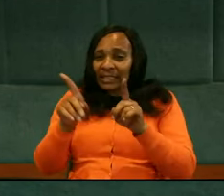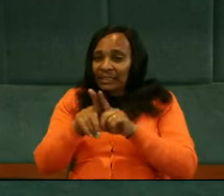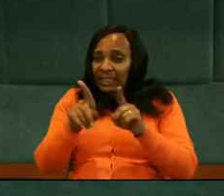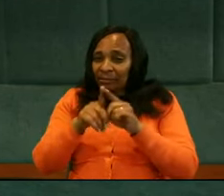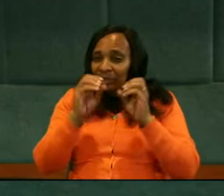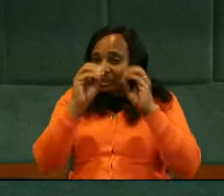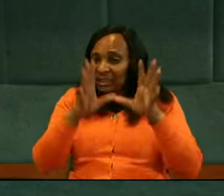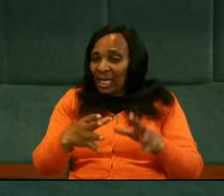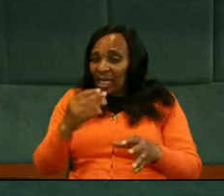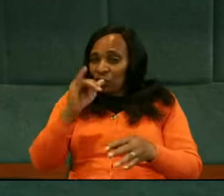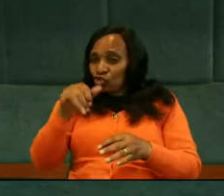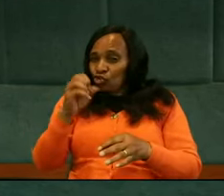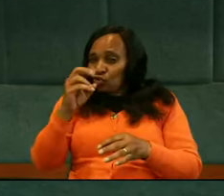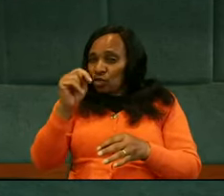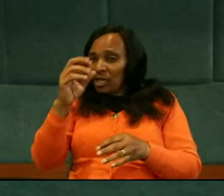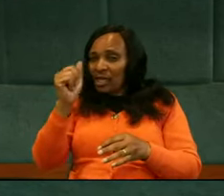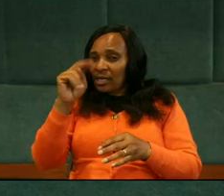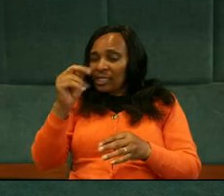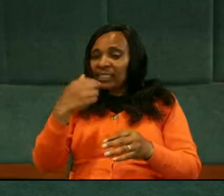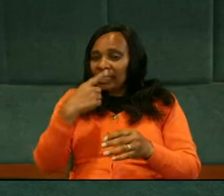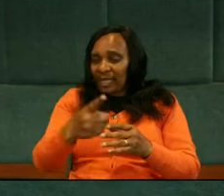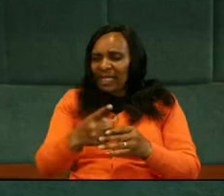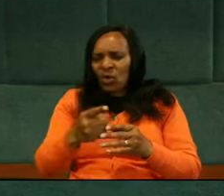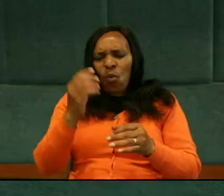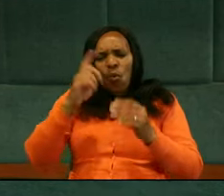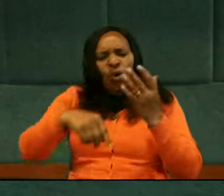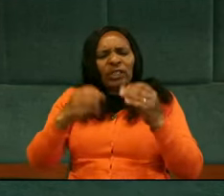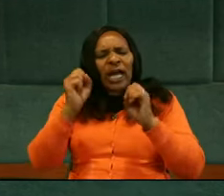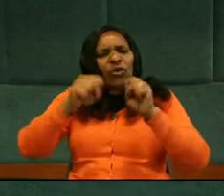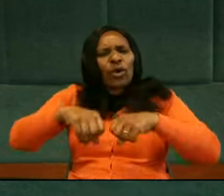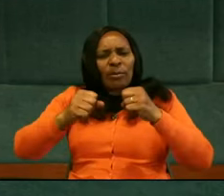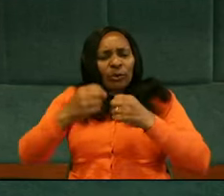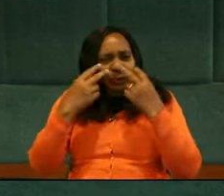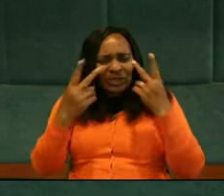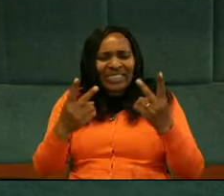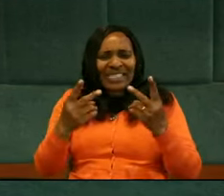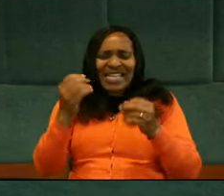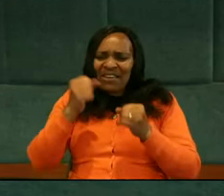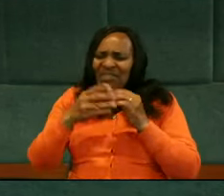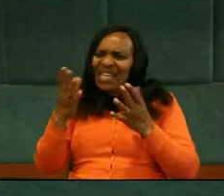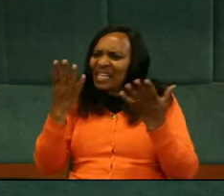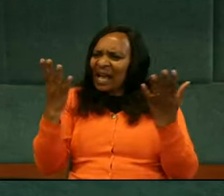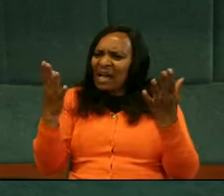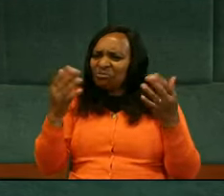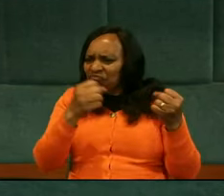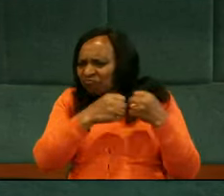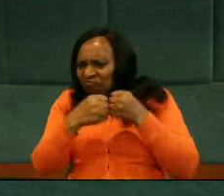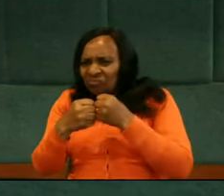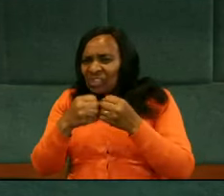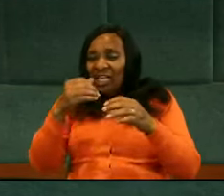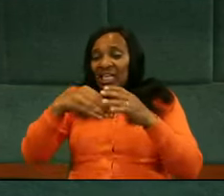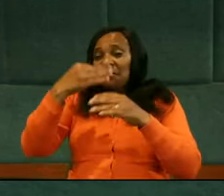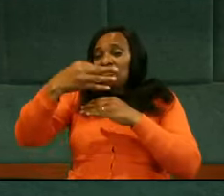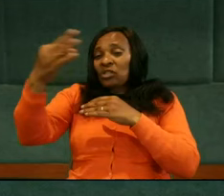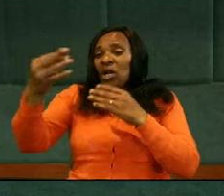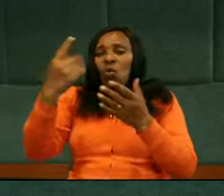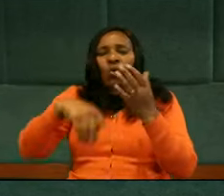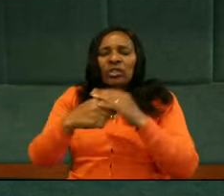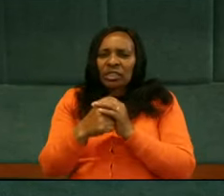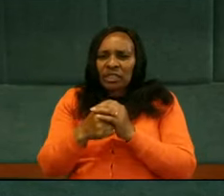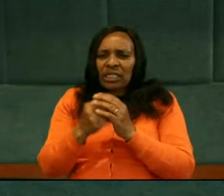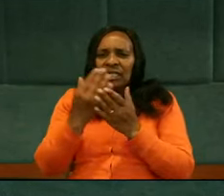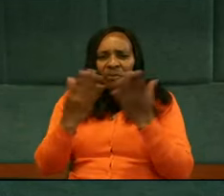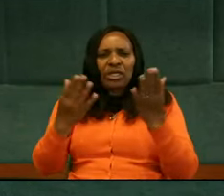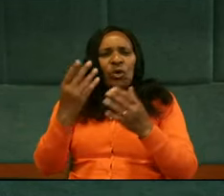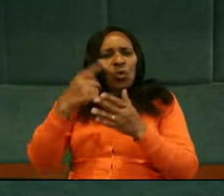saying, what ways are you able to see that even though there's a cloudy storm, there's still a future for me, there's still something out